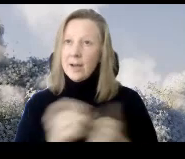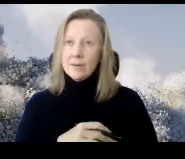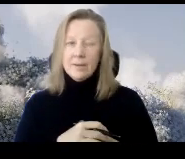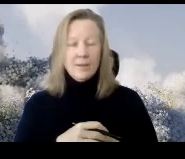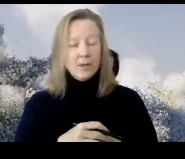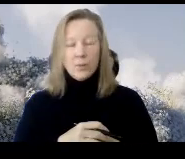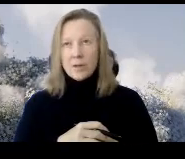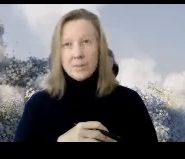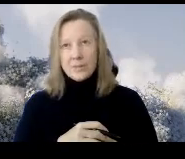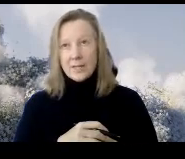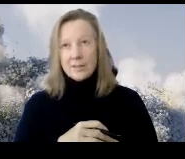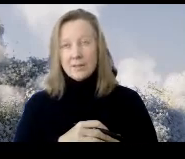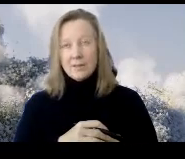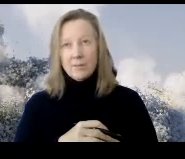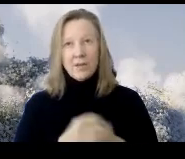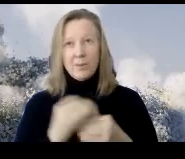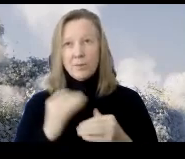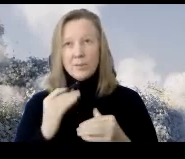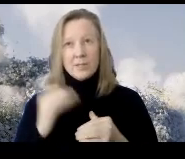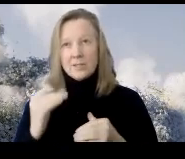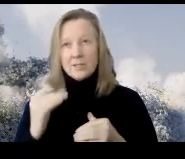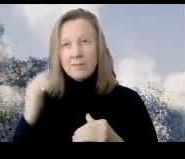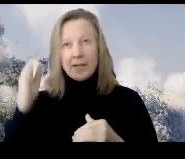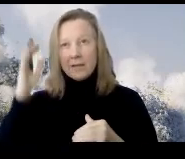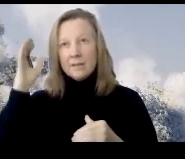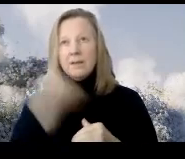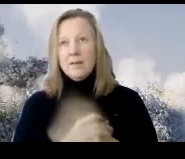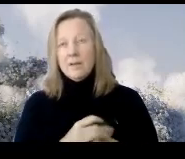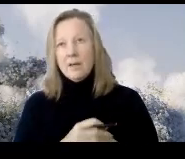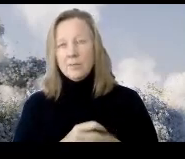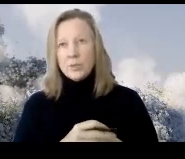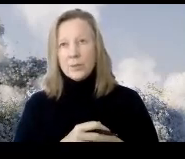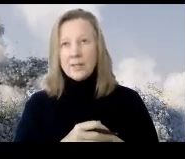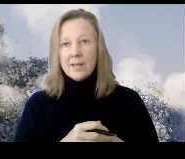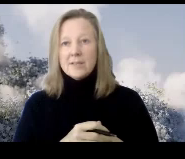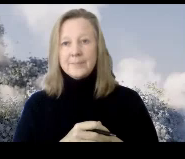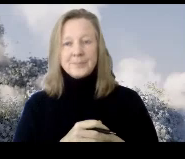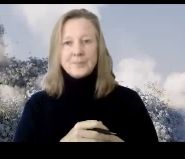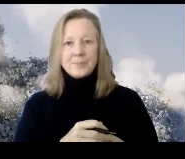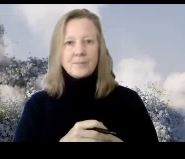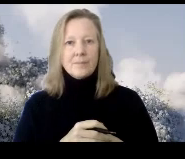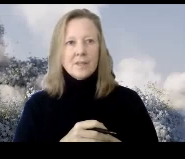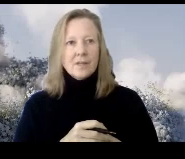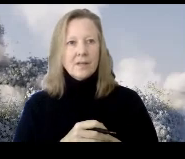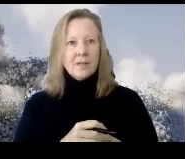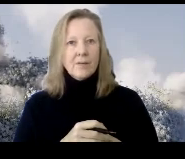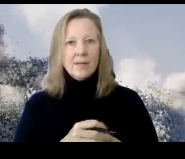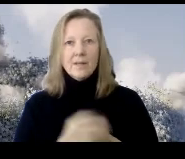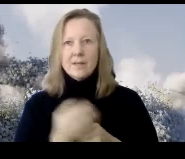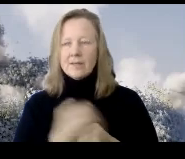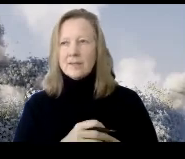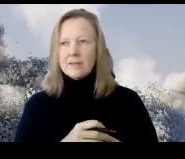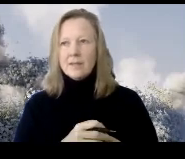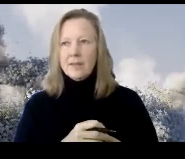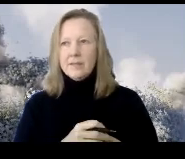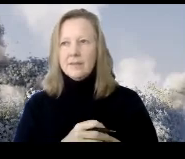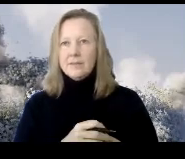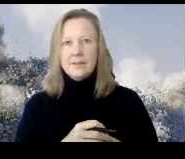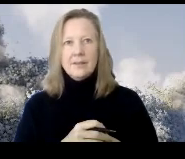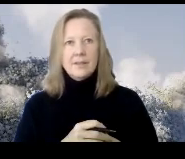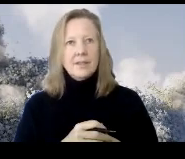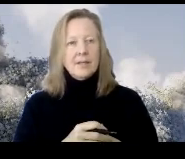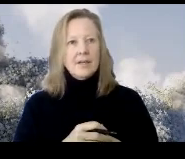if you're higher, you're welcome to attend. We have people with 6, 7, 8 join the class. Okay, next